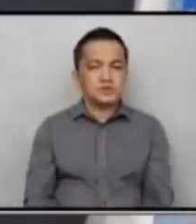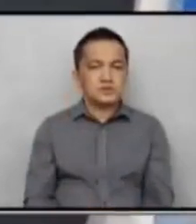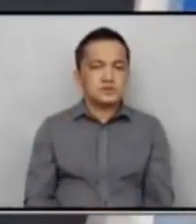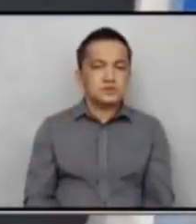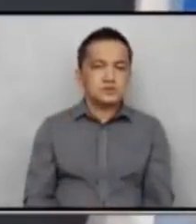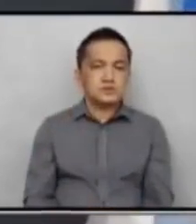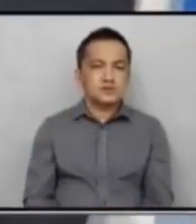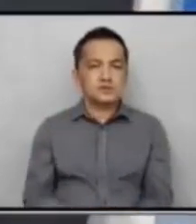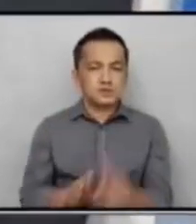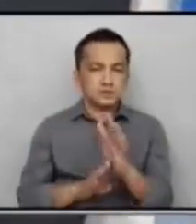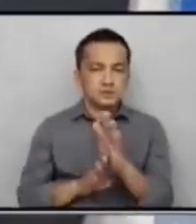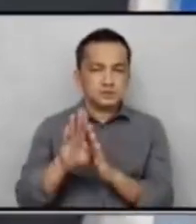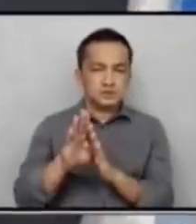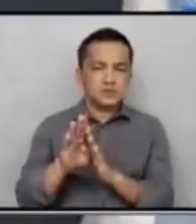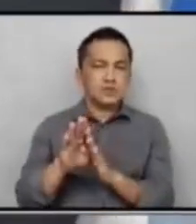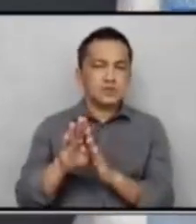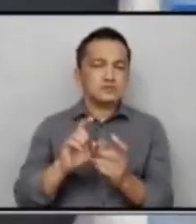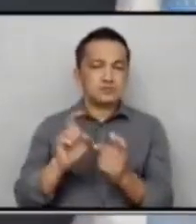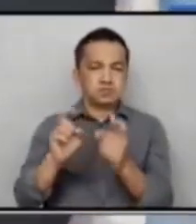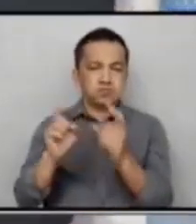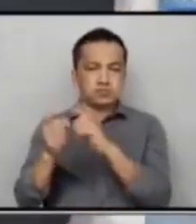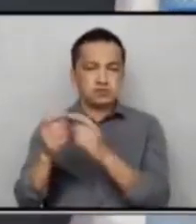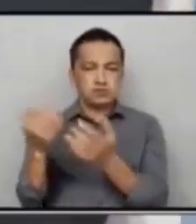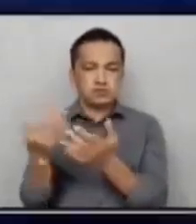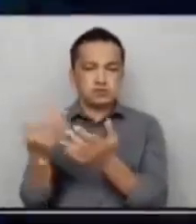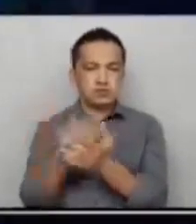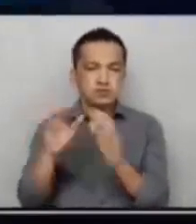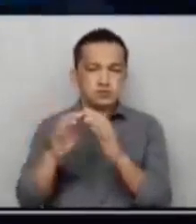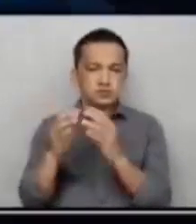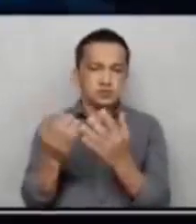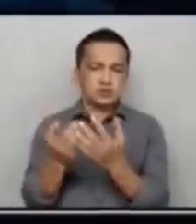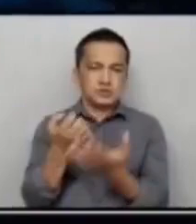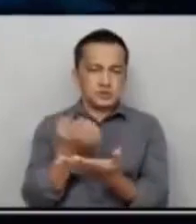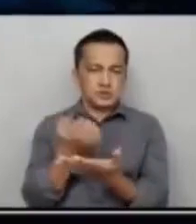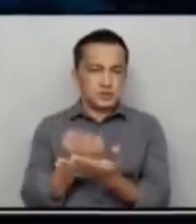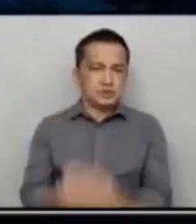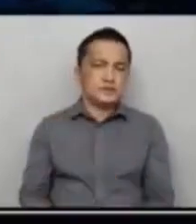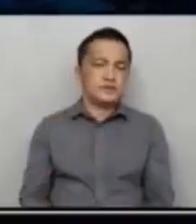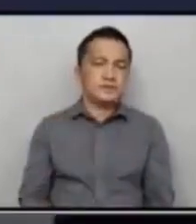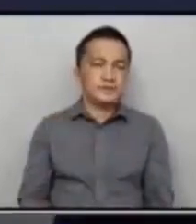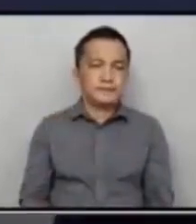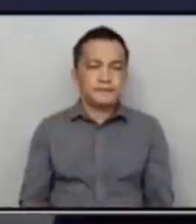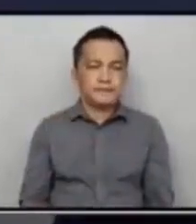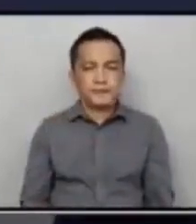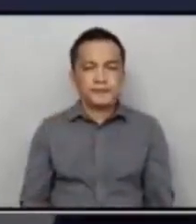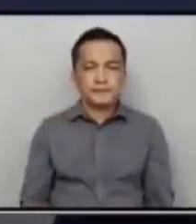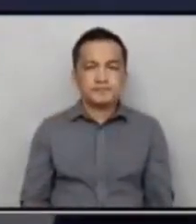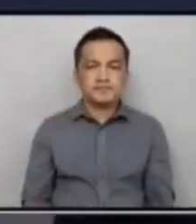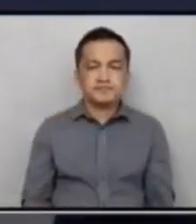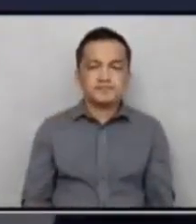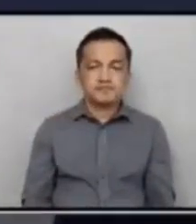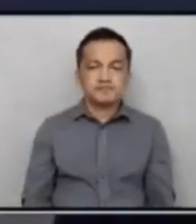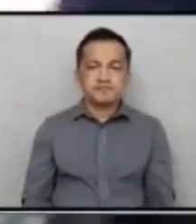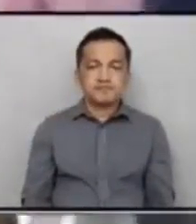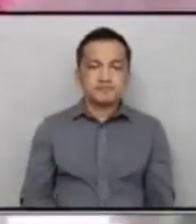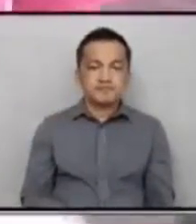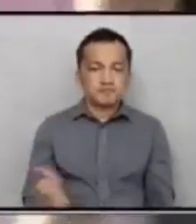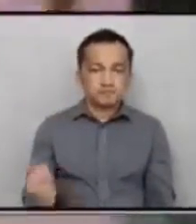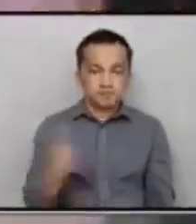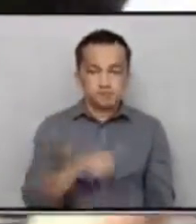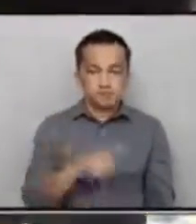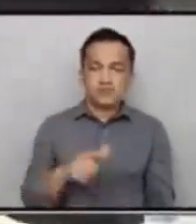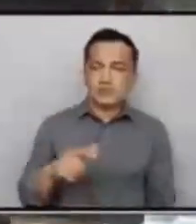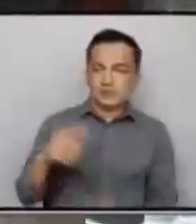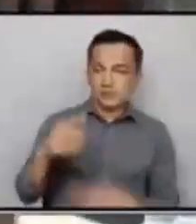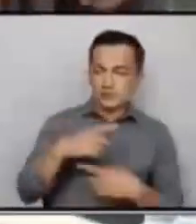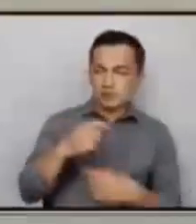development and evolution of the new global economy. Tiwala si Pangulong Marcos sa kasalukuyang demographic sweet spot o